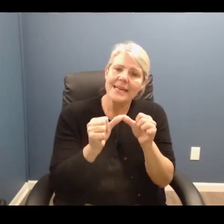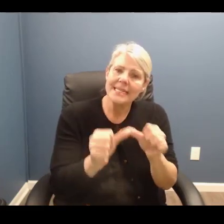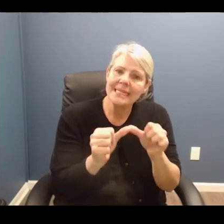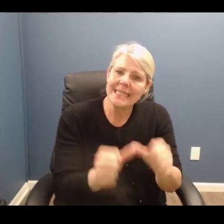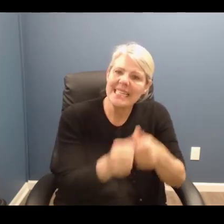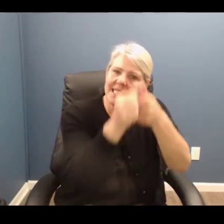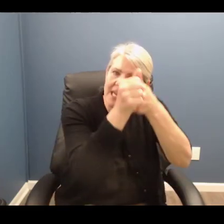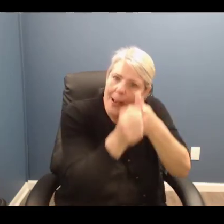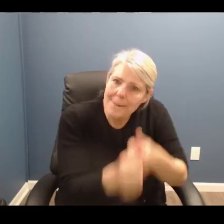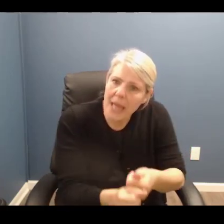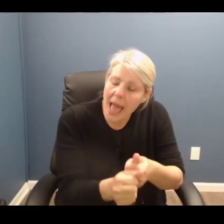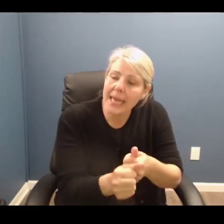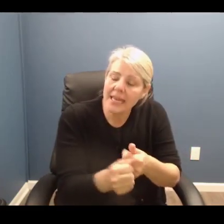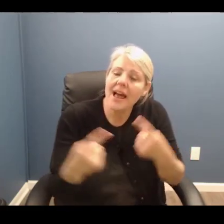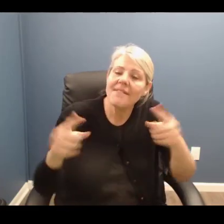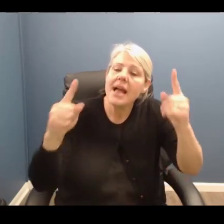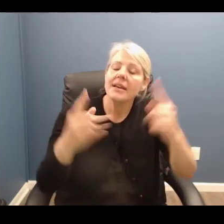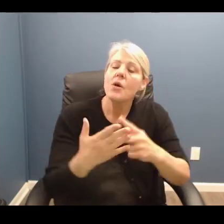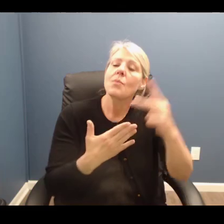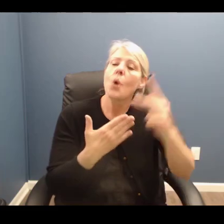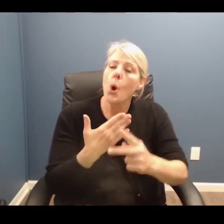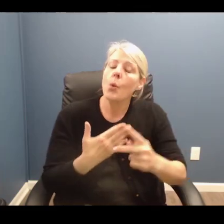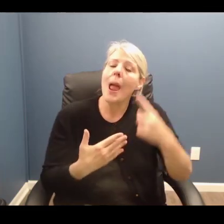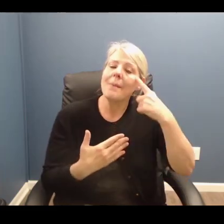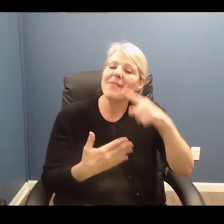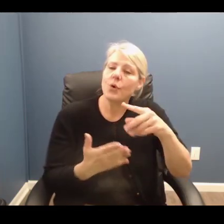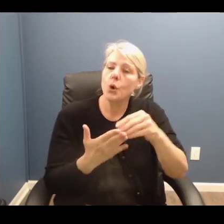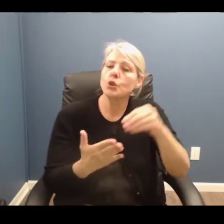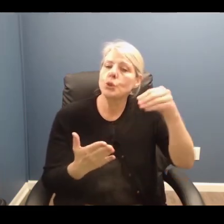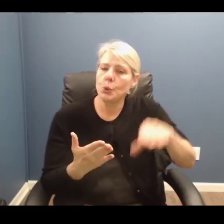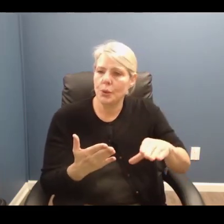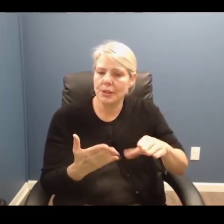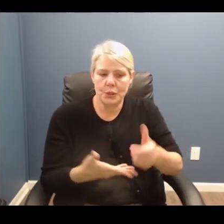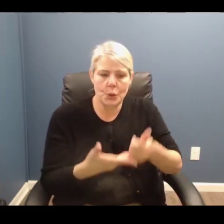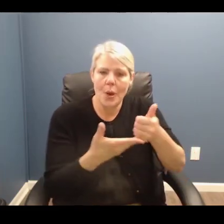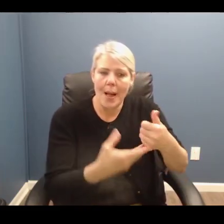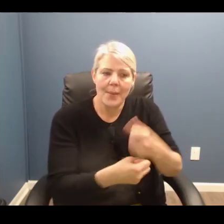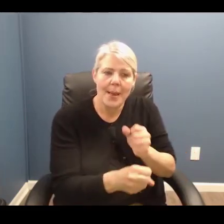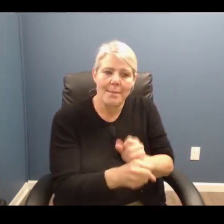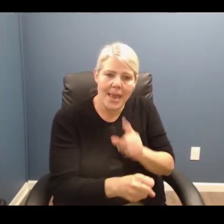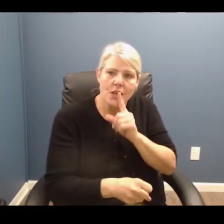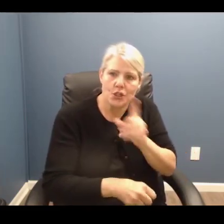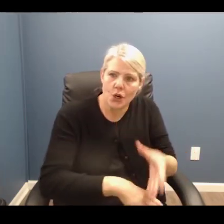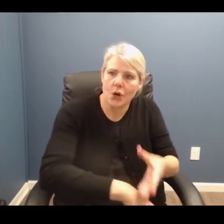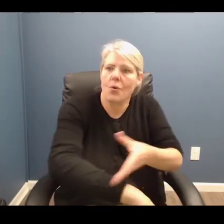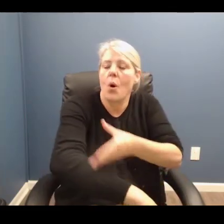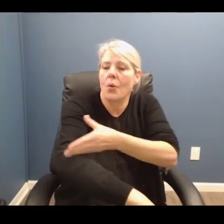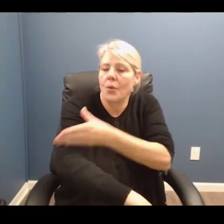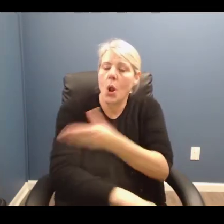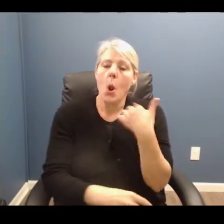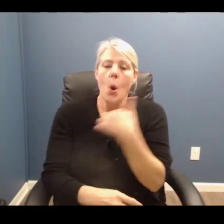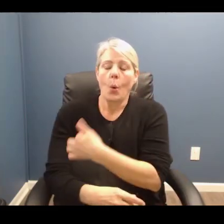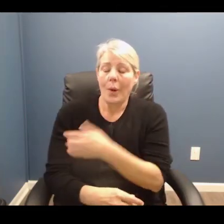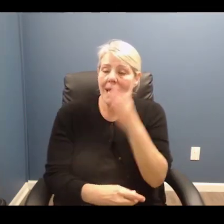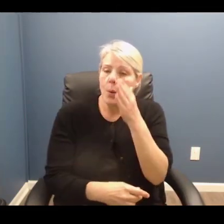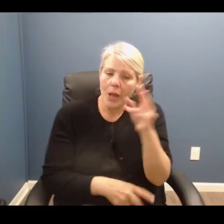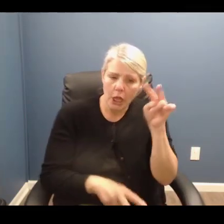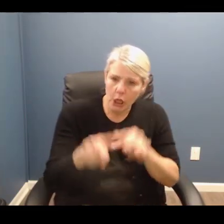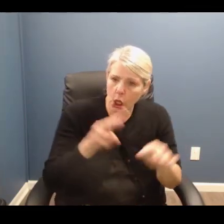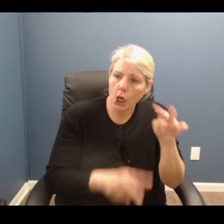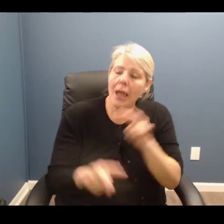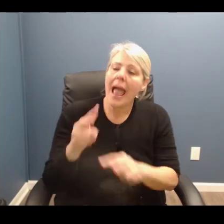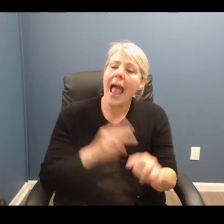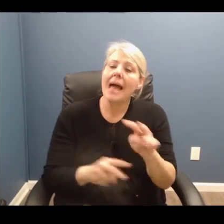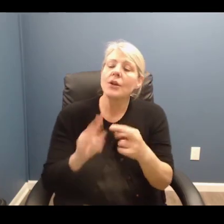consistent, compliant, and effective program ensuring student growth. Specifically, we will look at regulatory requirements